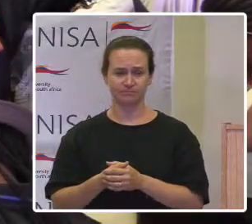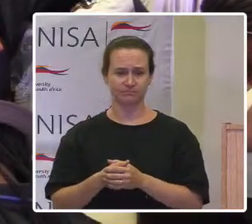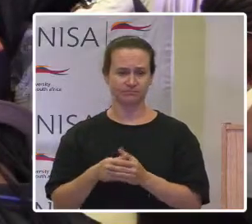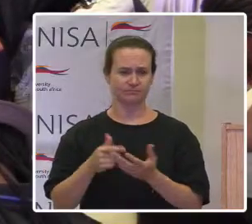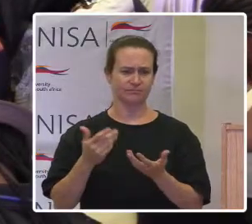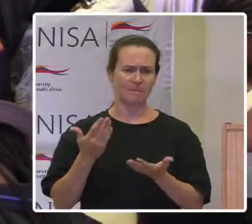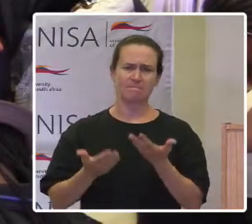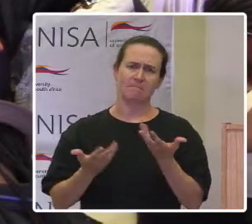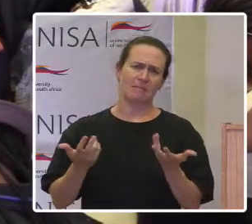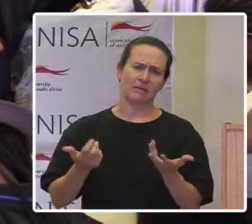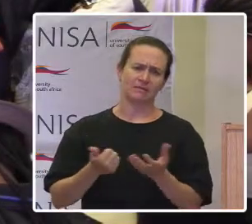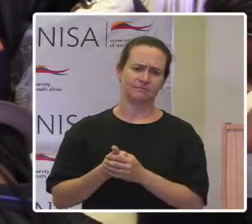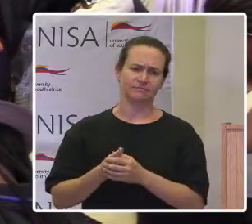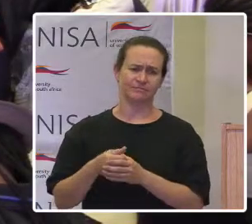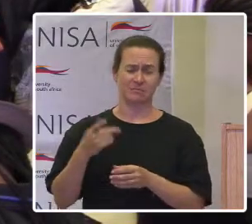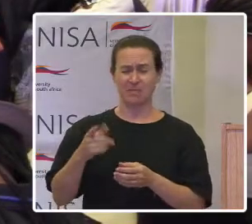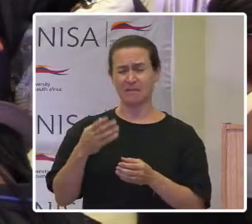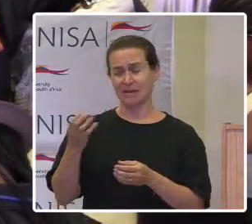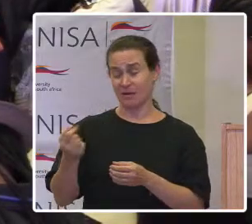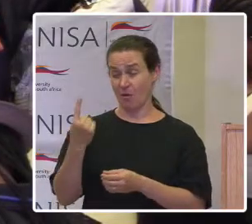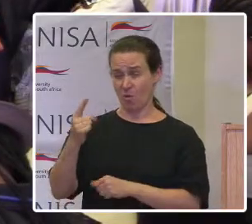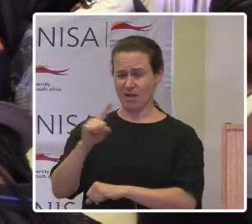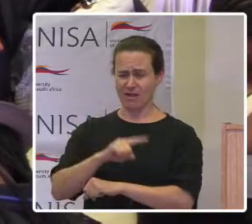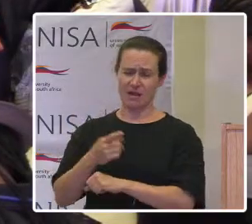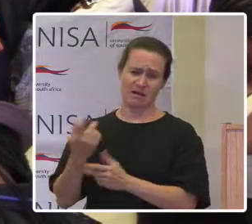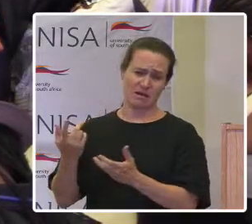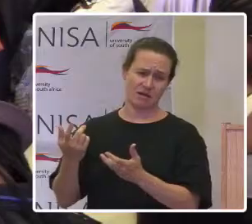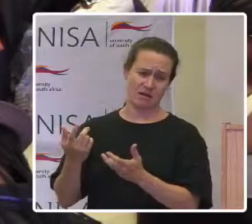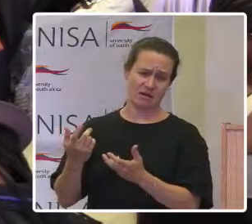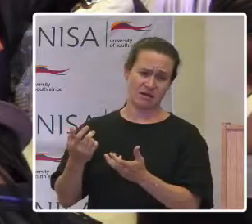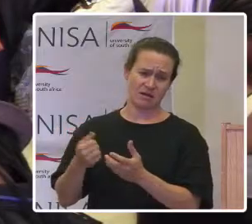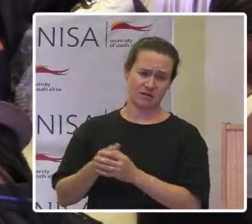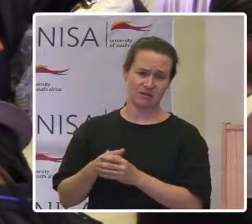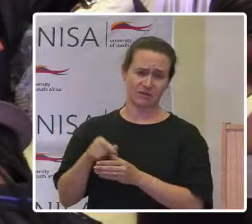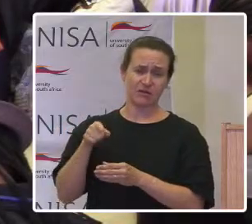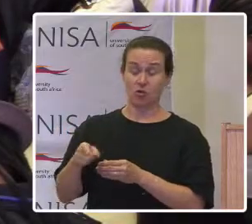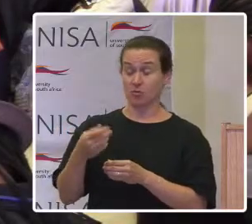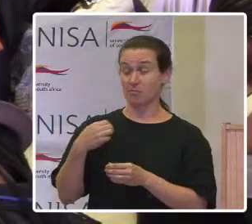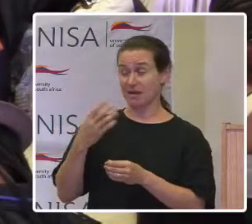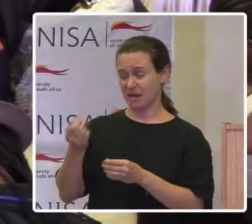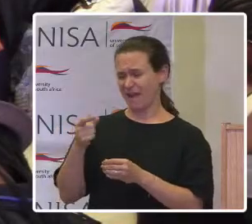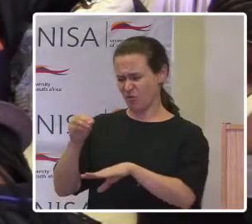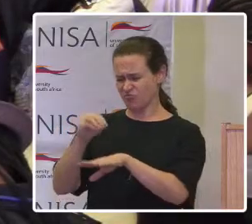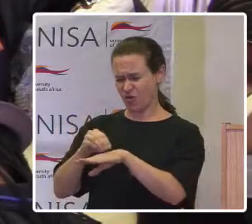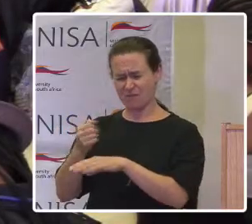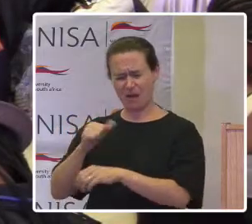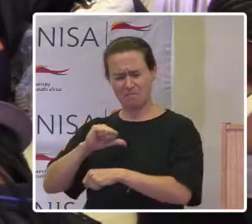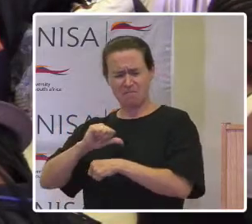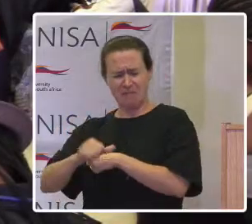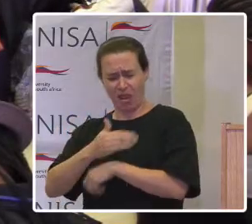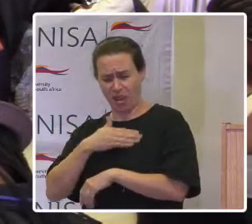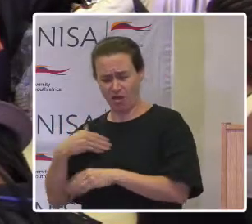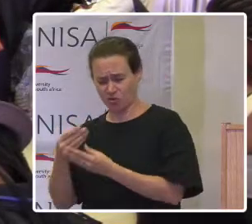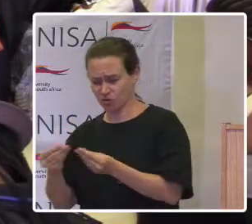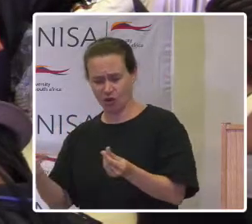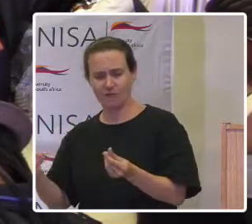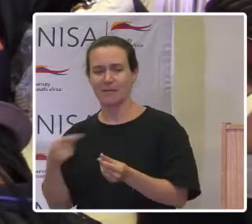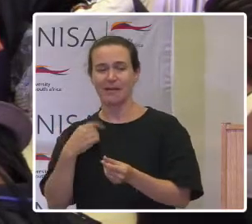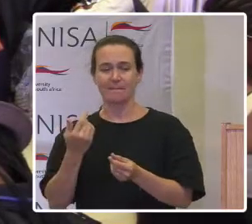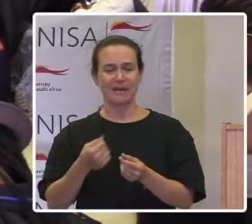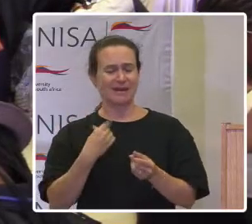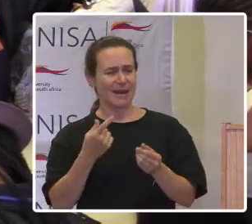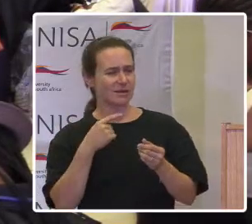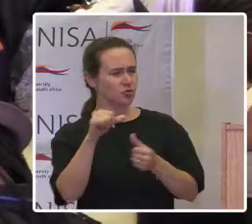someone months in a day by a phone call. So you go out to events like these,